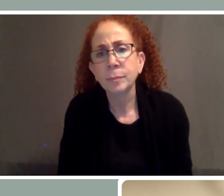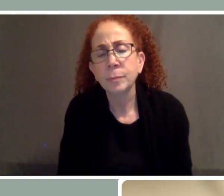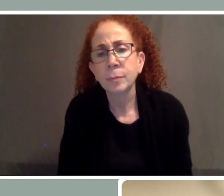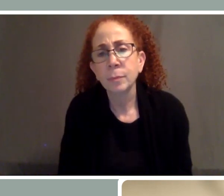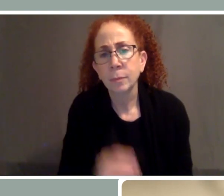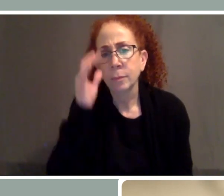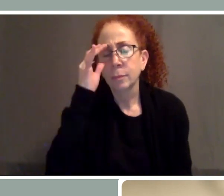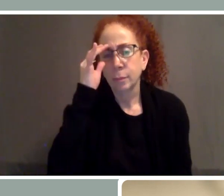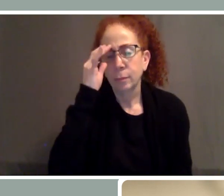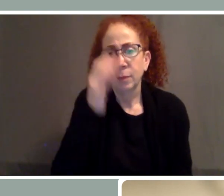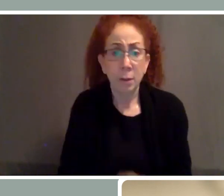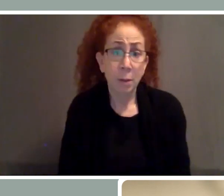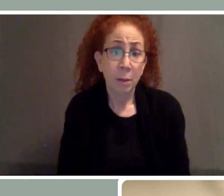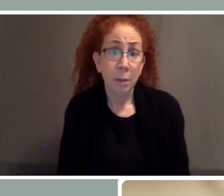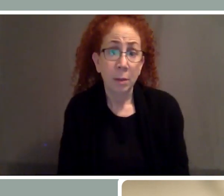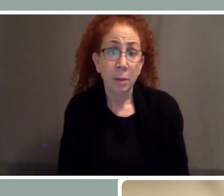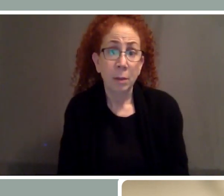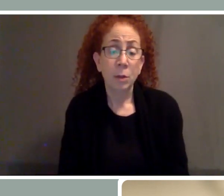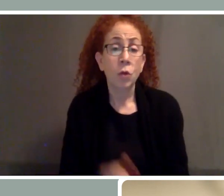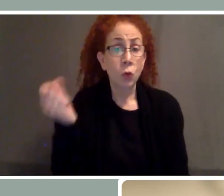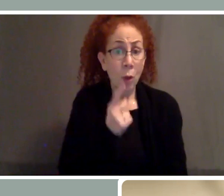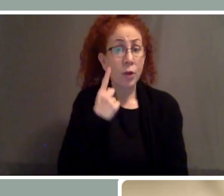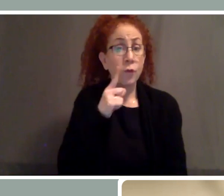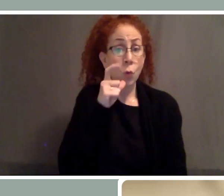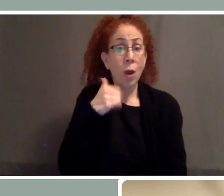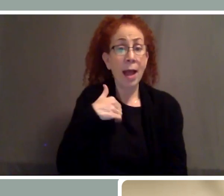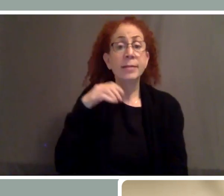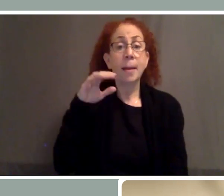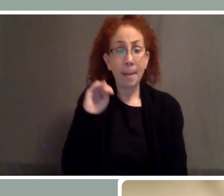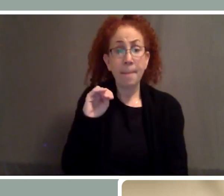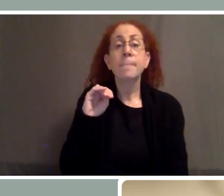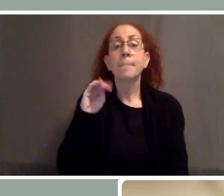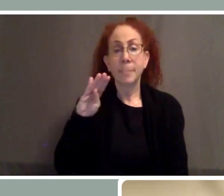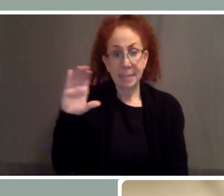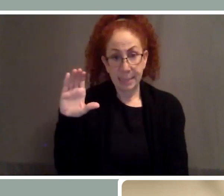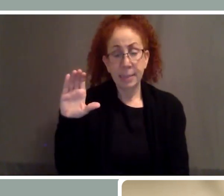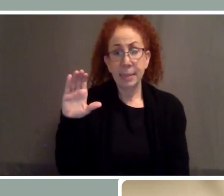So the question is for somebody who has metastatic breast cancer,